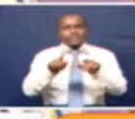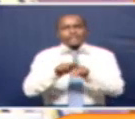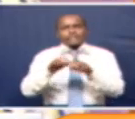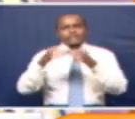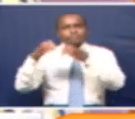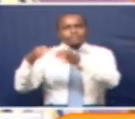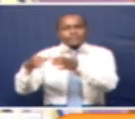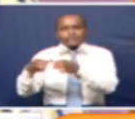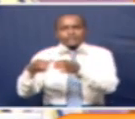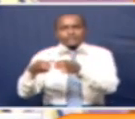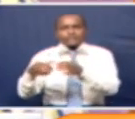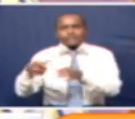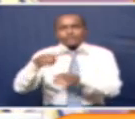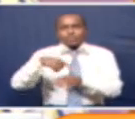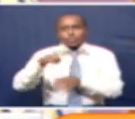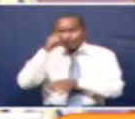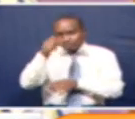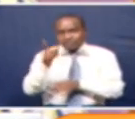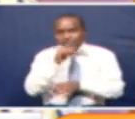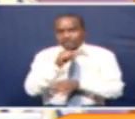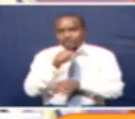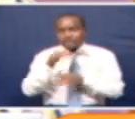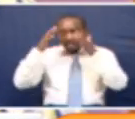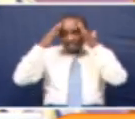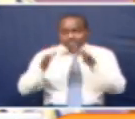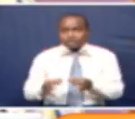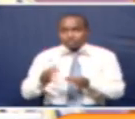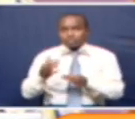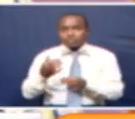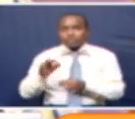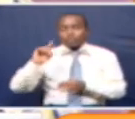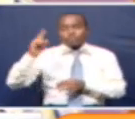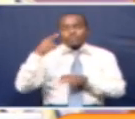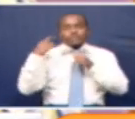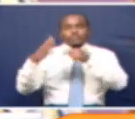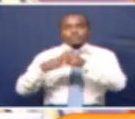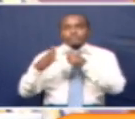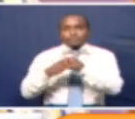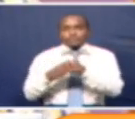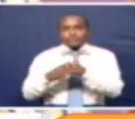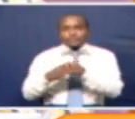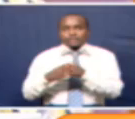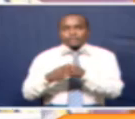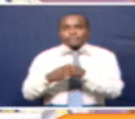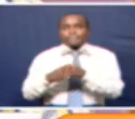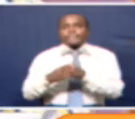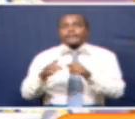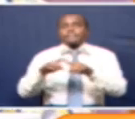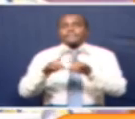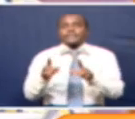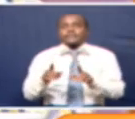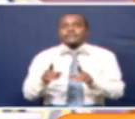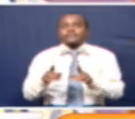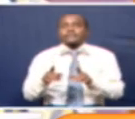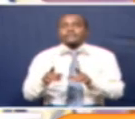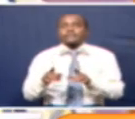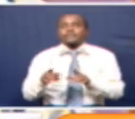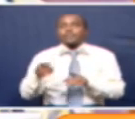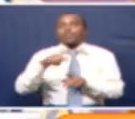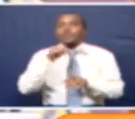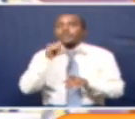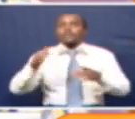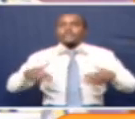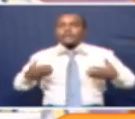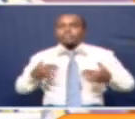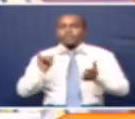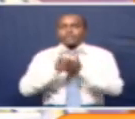still as a party, we respected the judgment of 1st of September. Okay. As a judgment. But we are not happy with